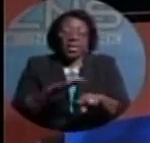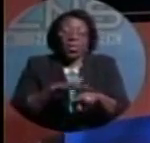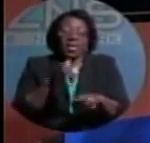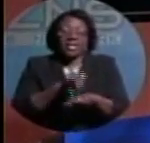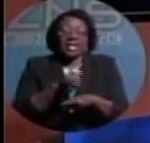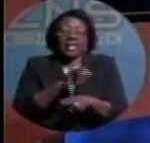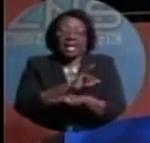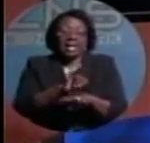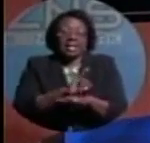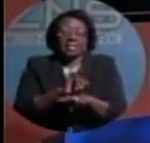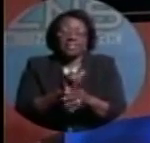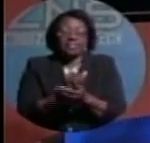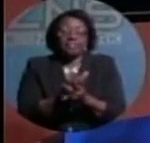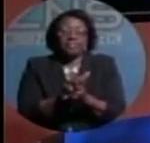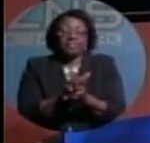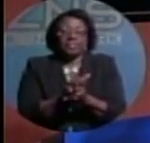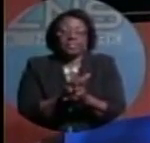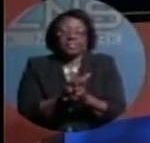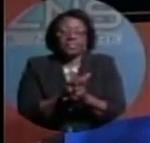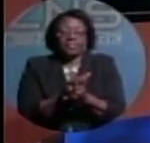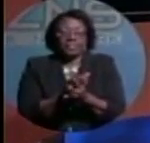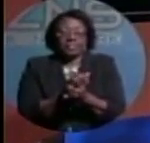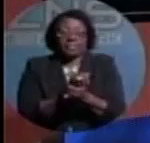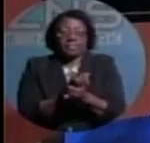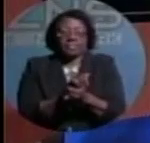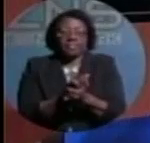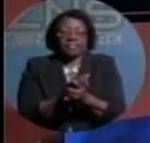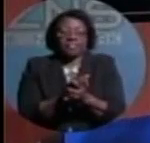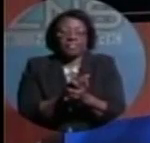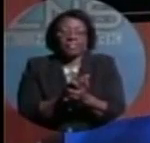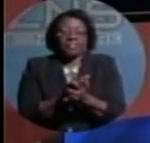was able to tell us about conditions there and preparations.